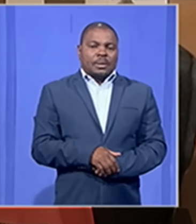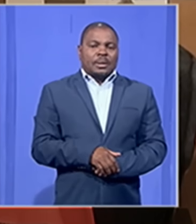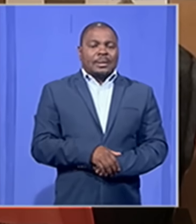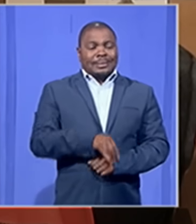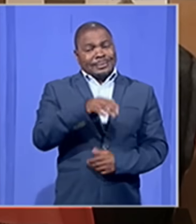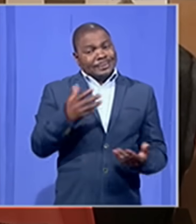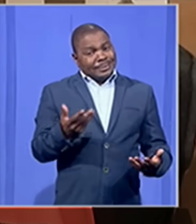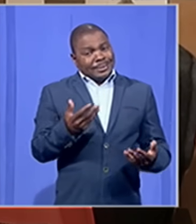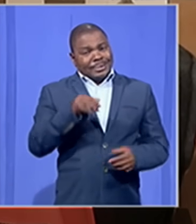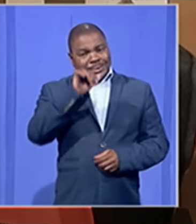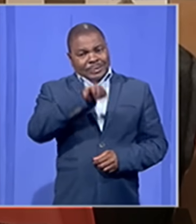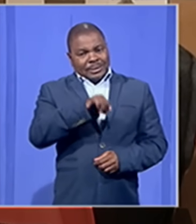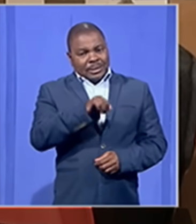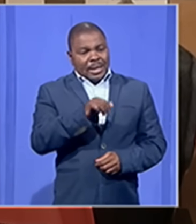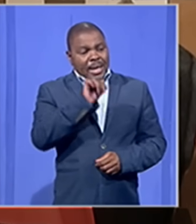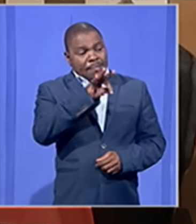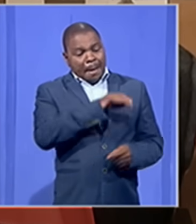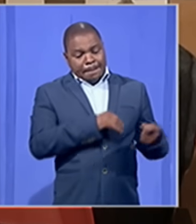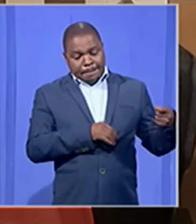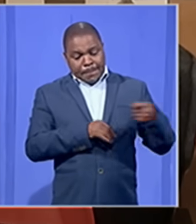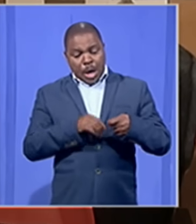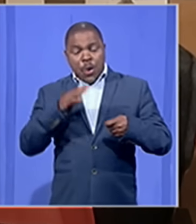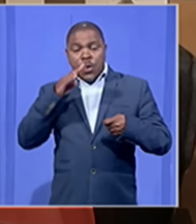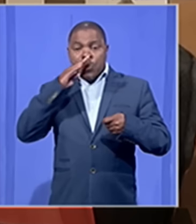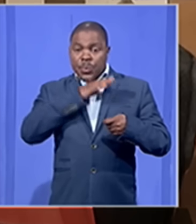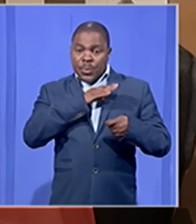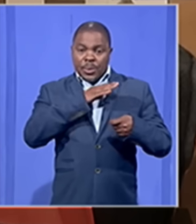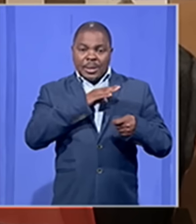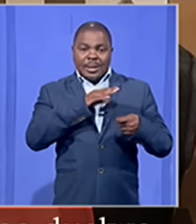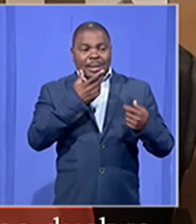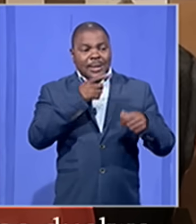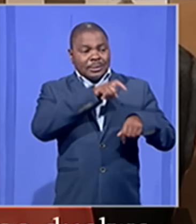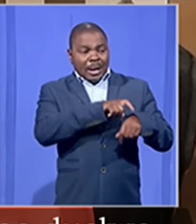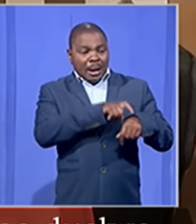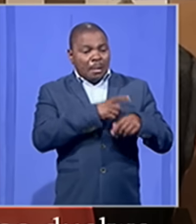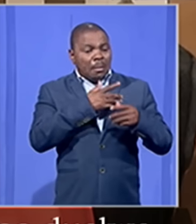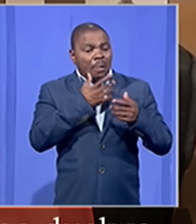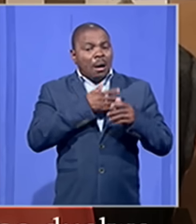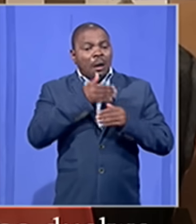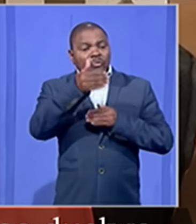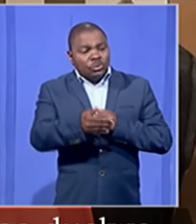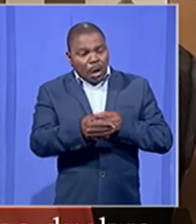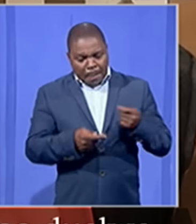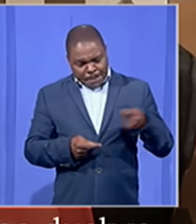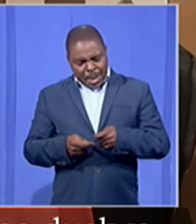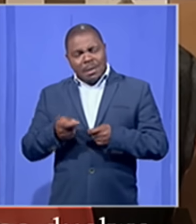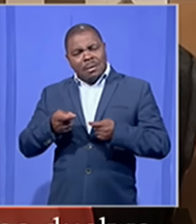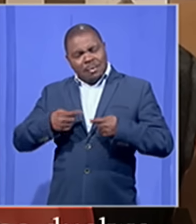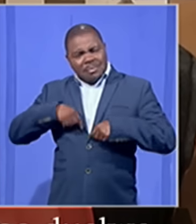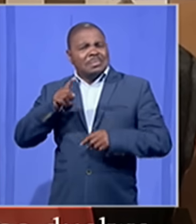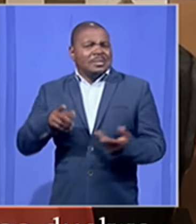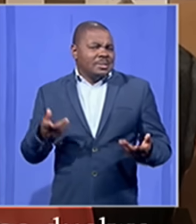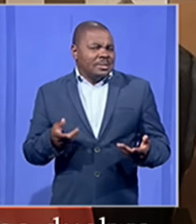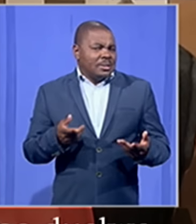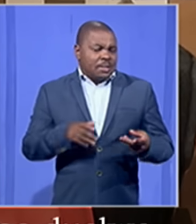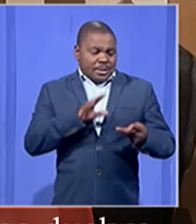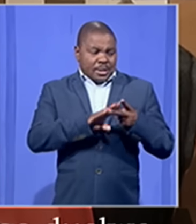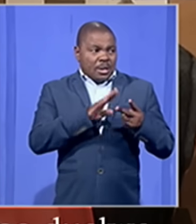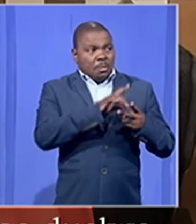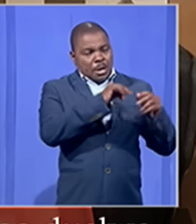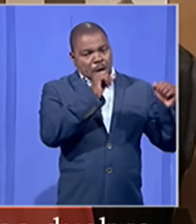if la ba sa patalwa ke yona nako eo ha e fetile tlame ba re patale and then ba